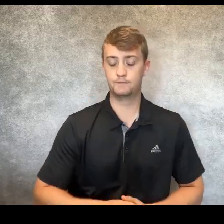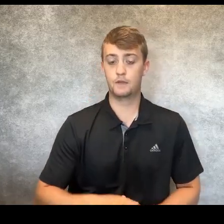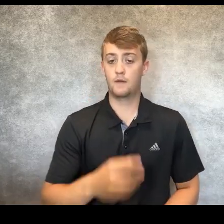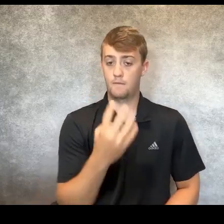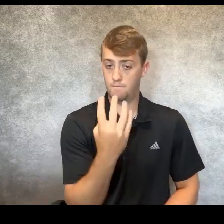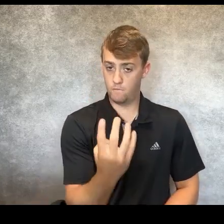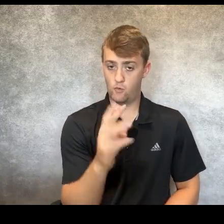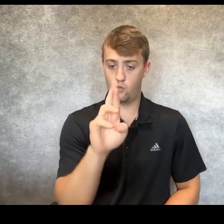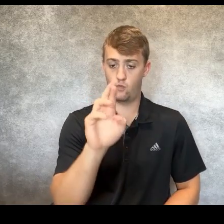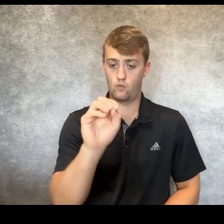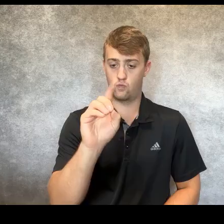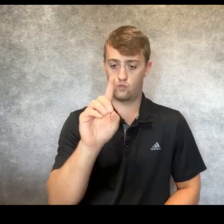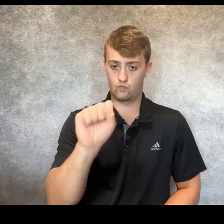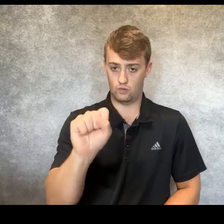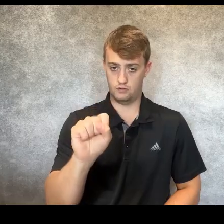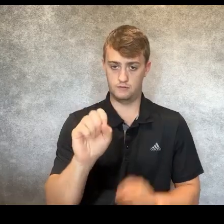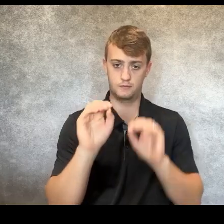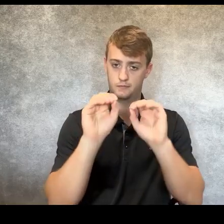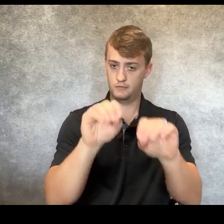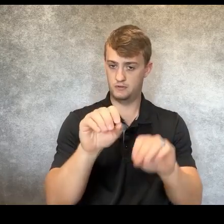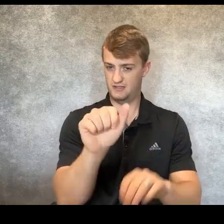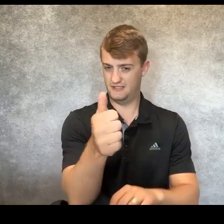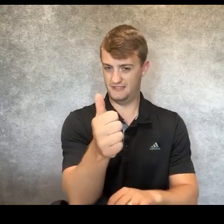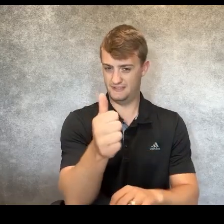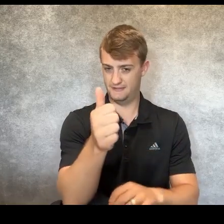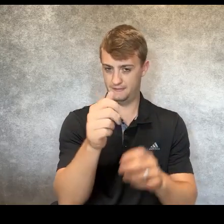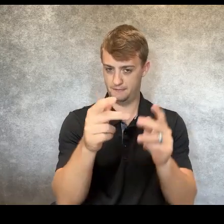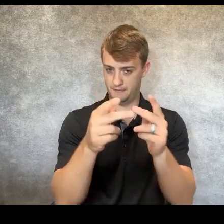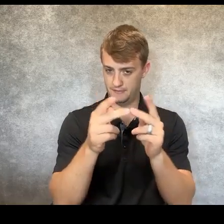4 rods in the tens column,